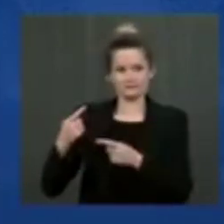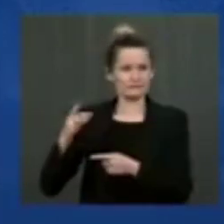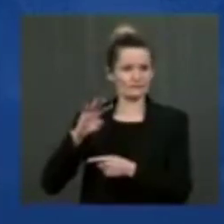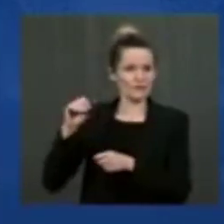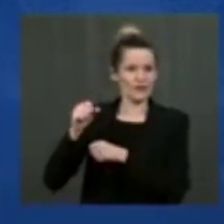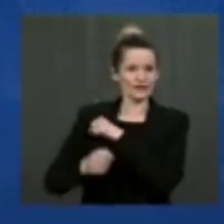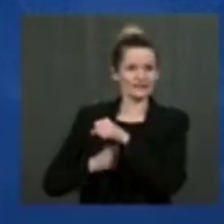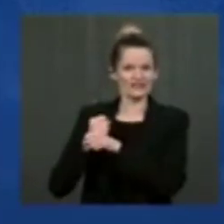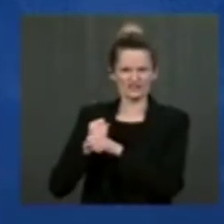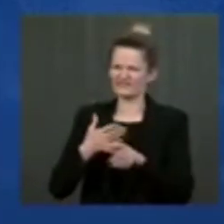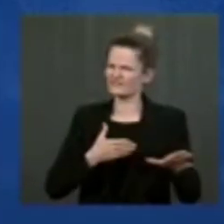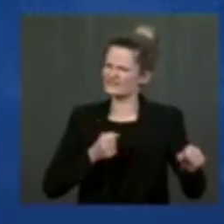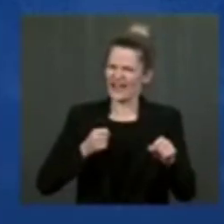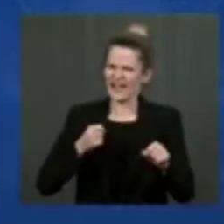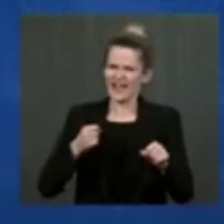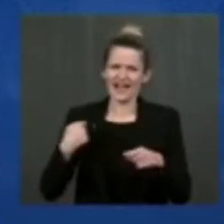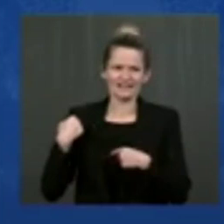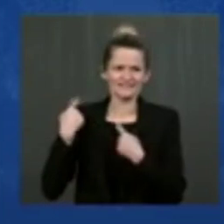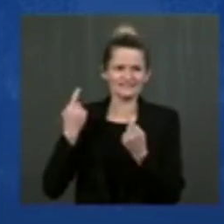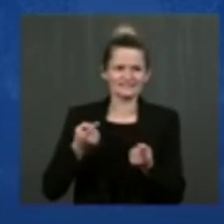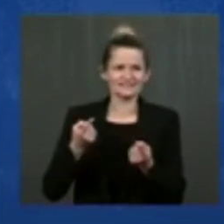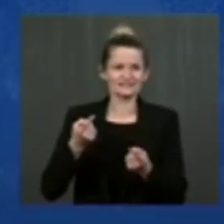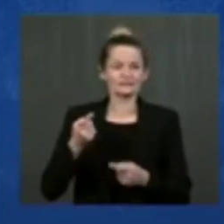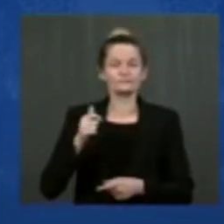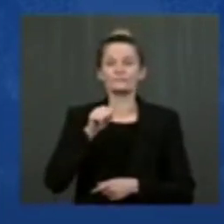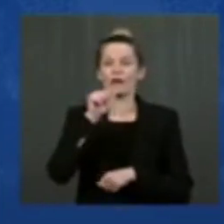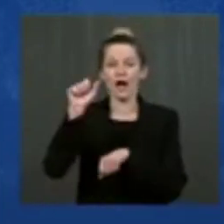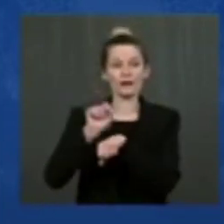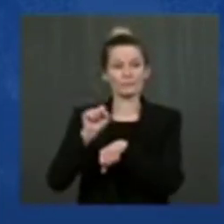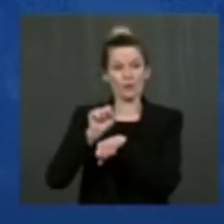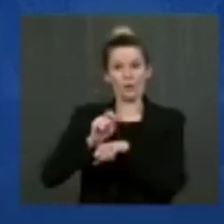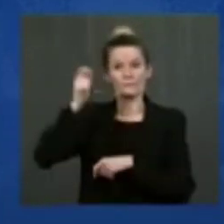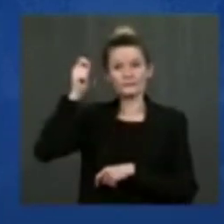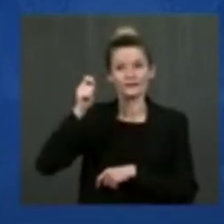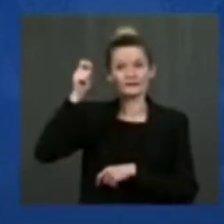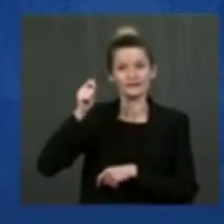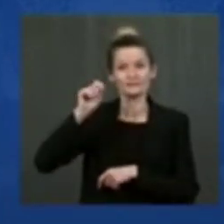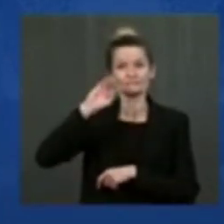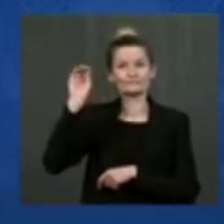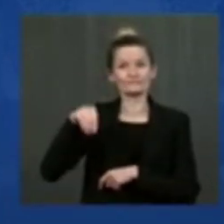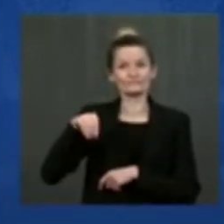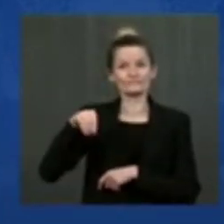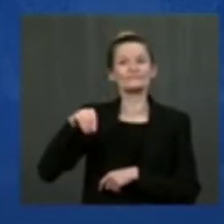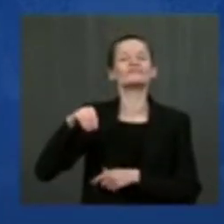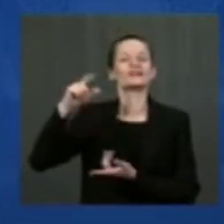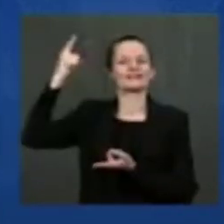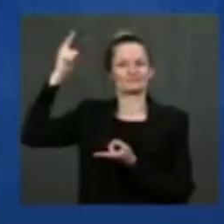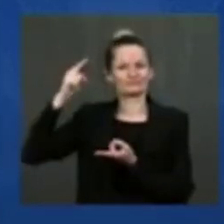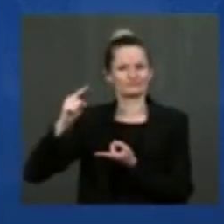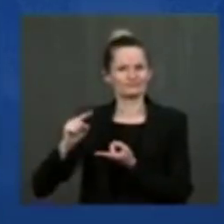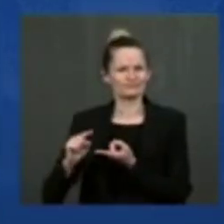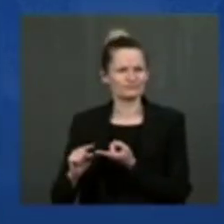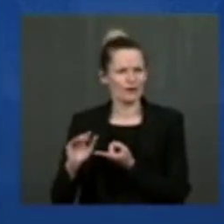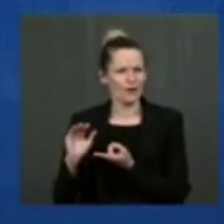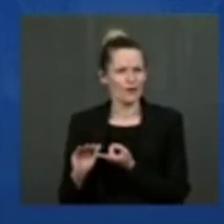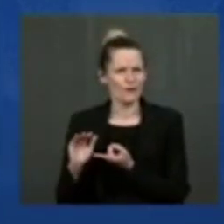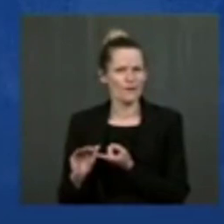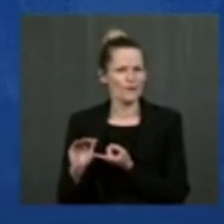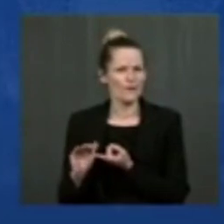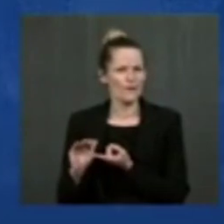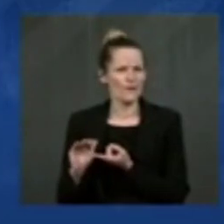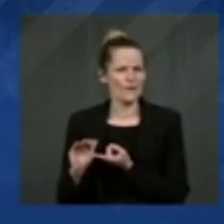allow us to keep and progress and move further in the years to come. Just want to add one more thought.